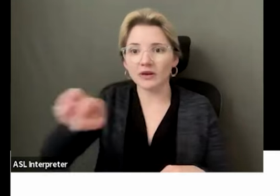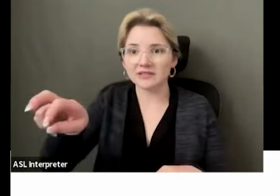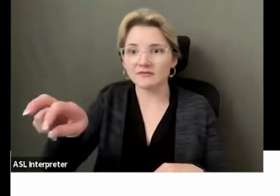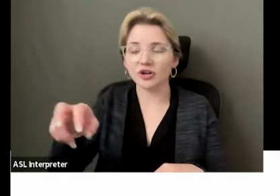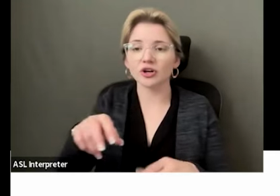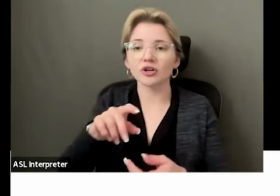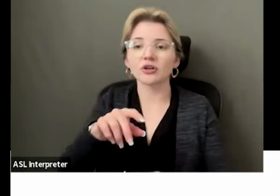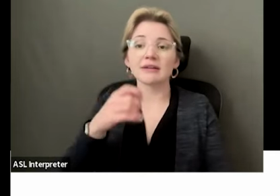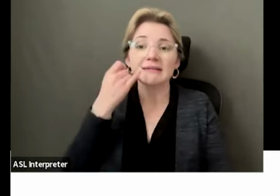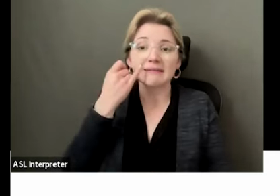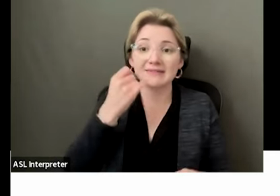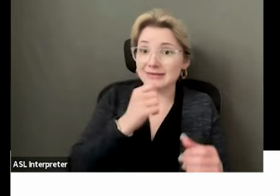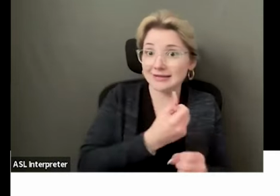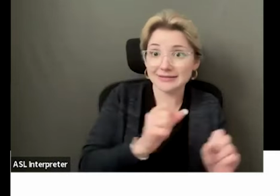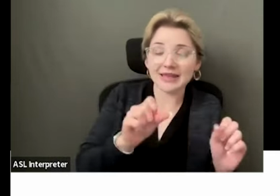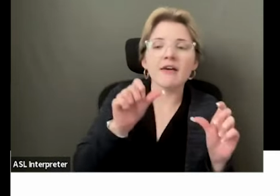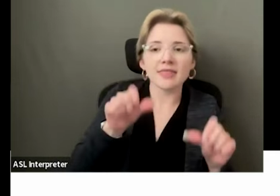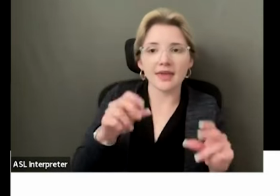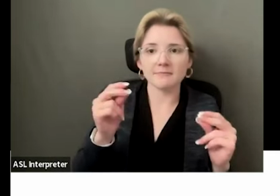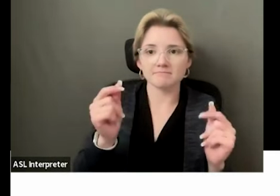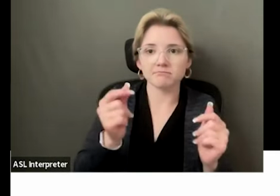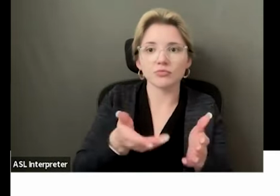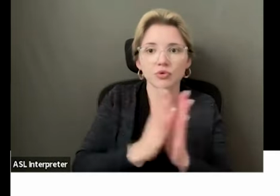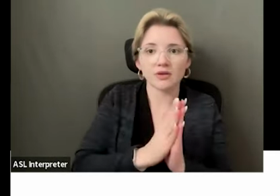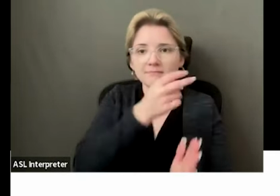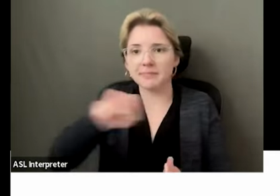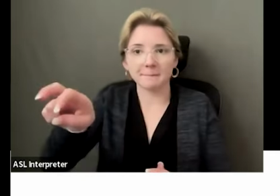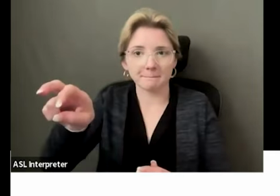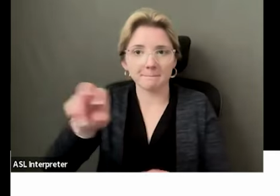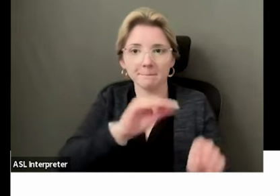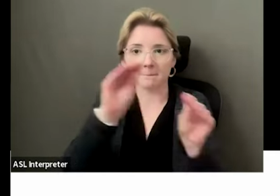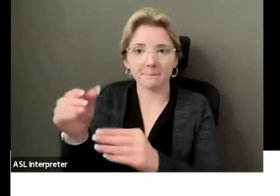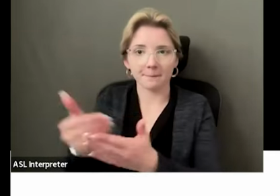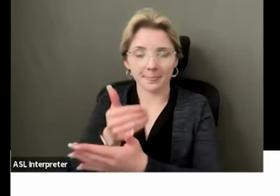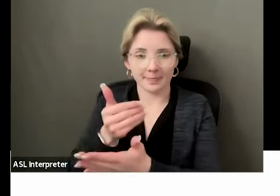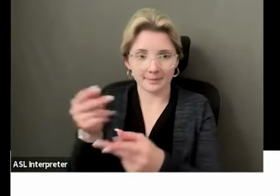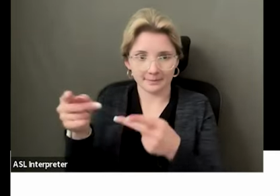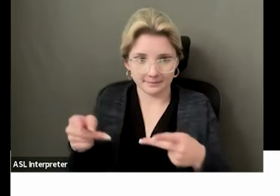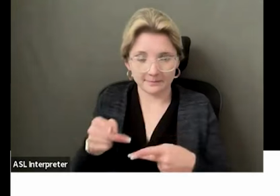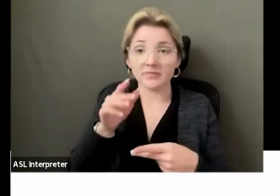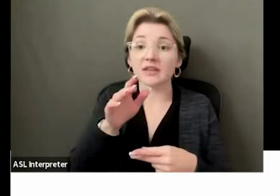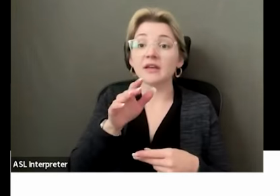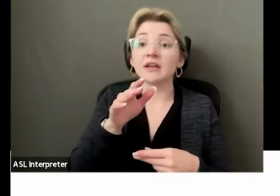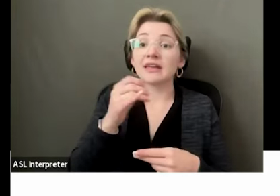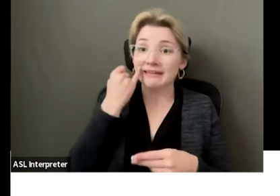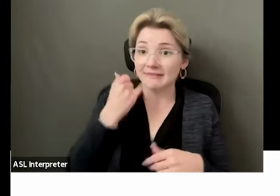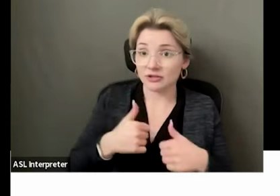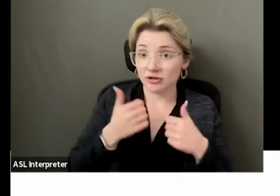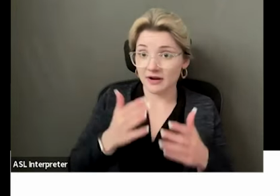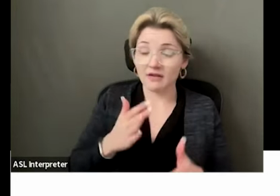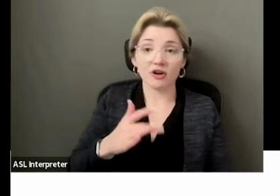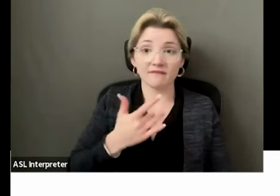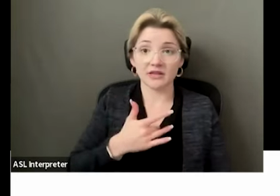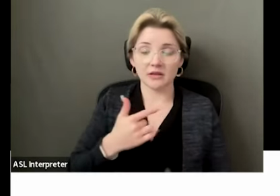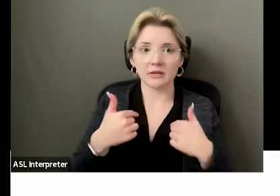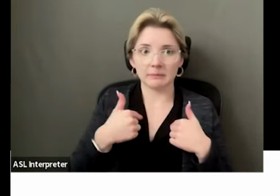So the requirement for this is essentially if a survivor feels that they are